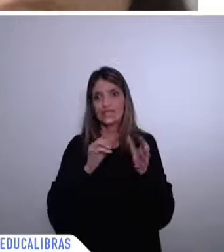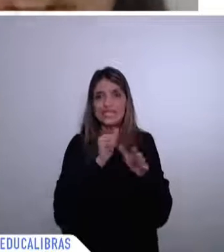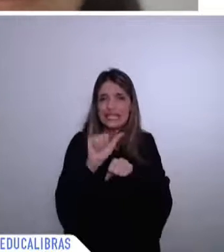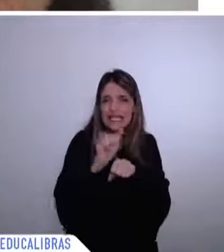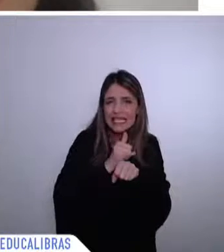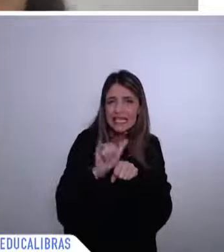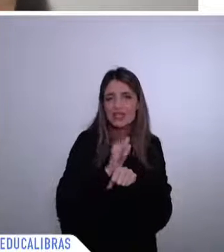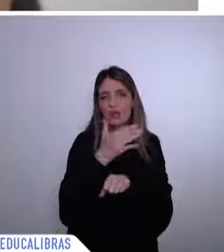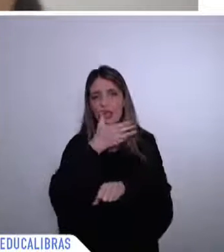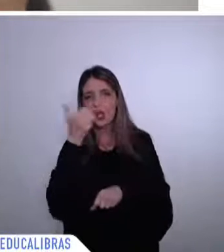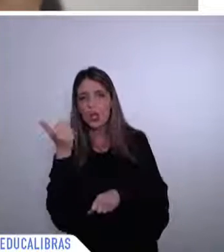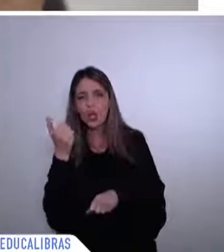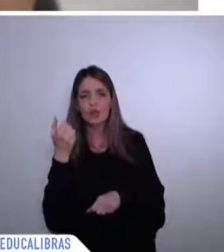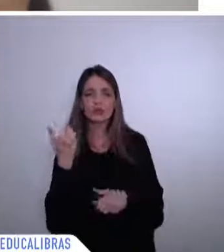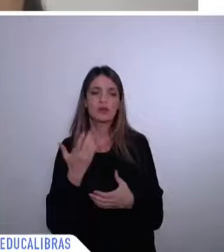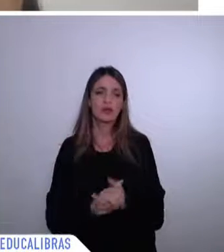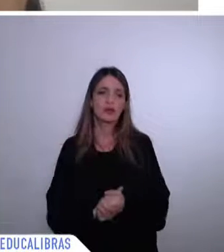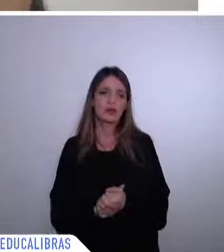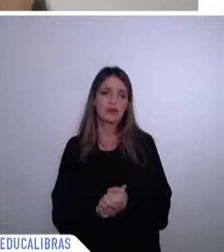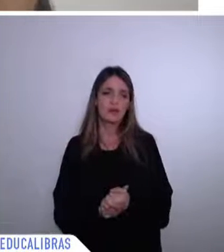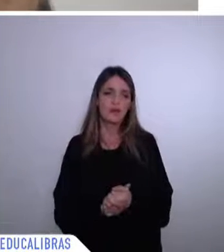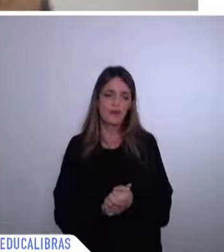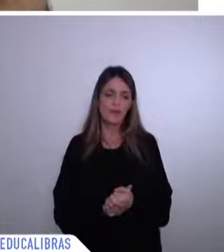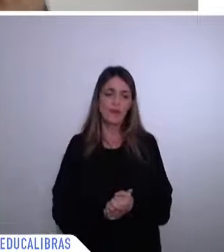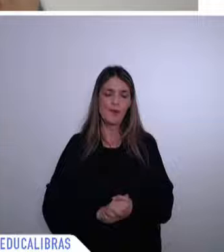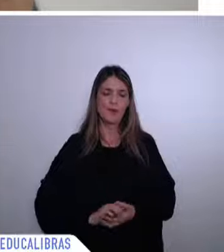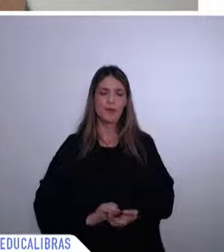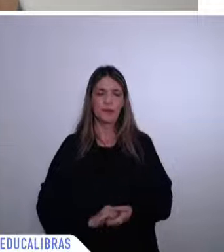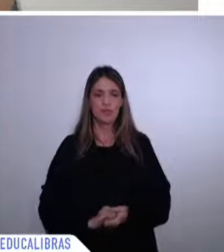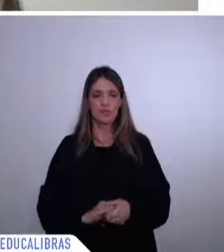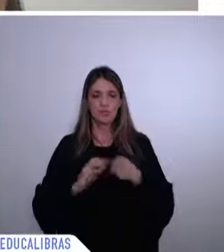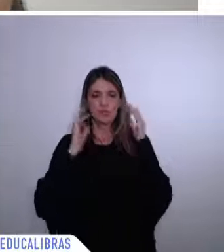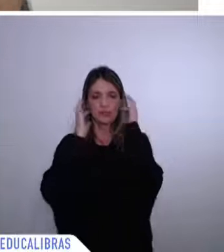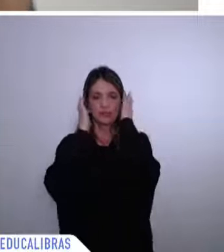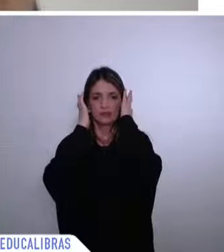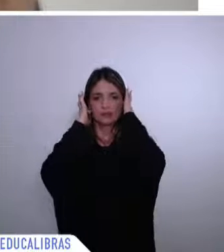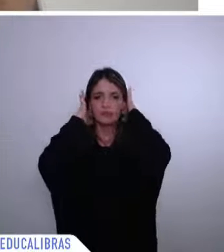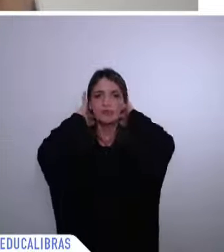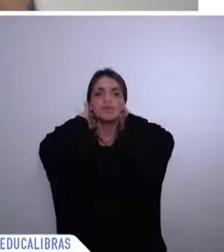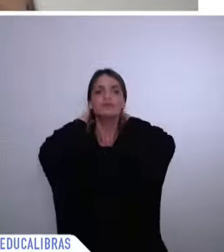Okay, very interesting. Thank you very much. Muito obrigada.